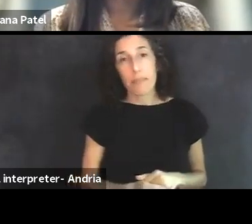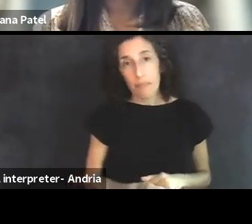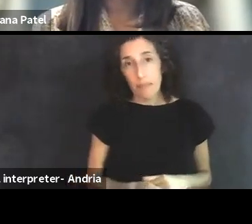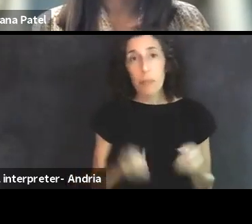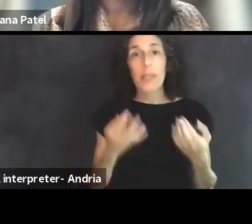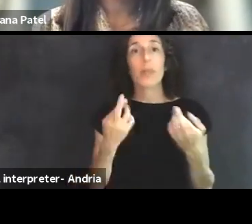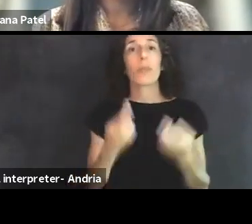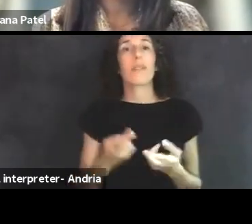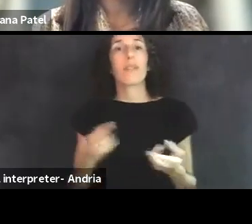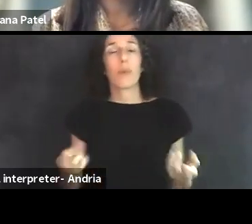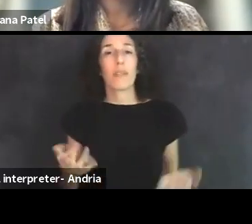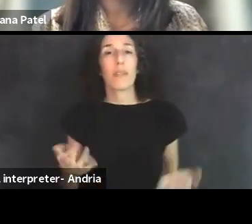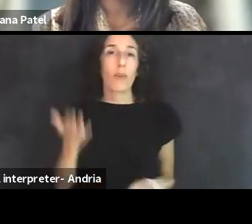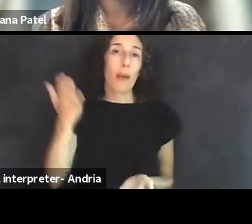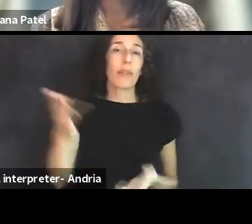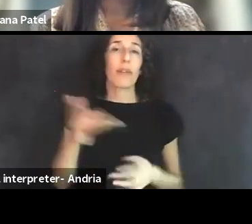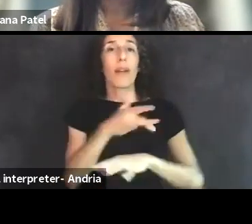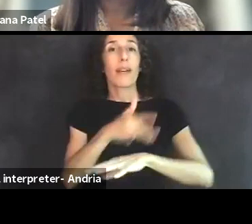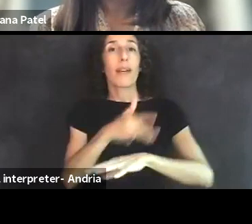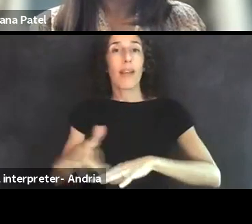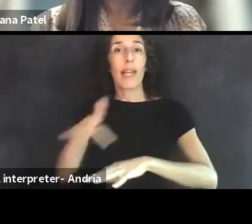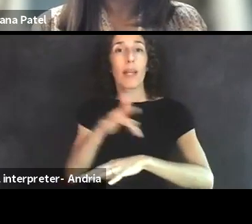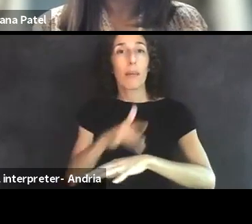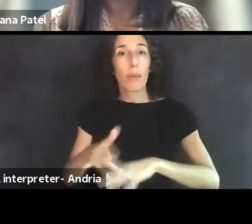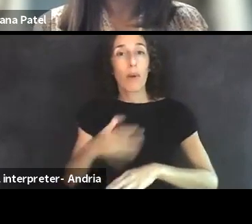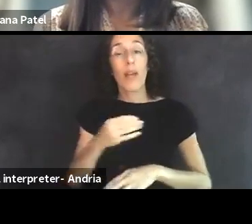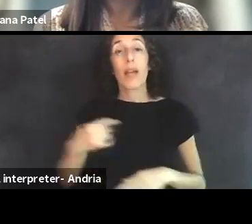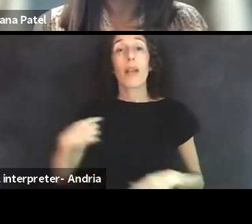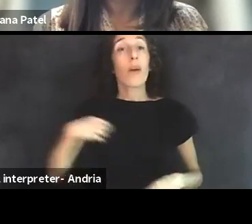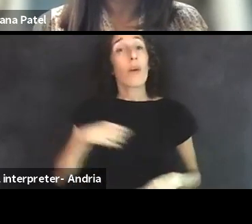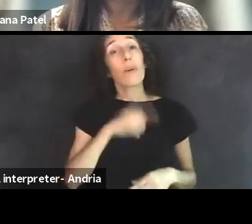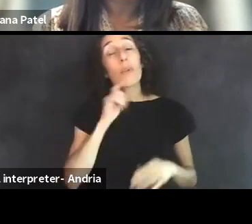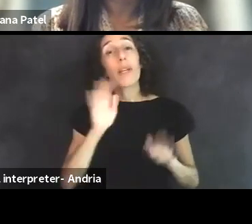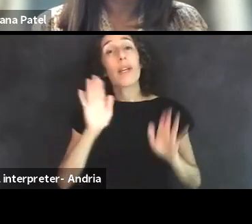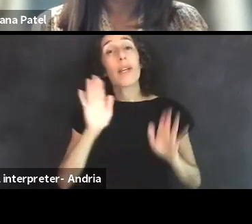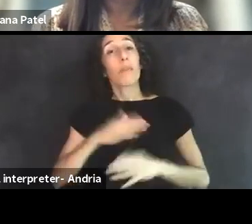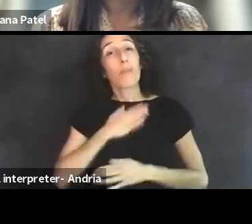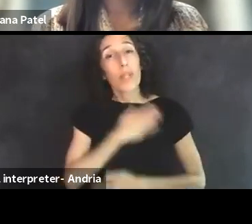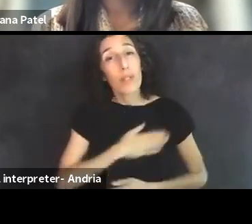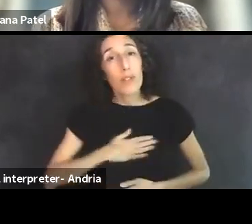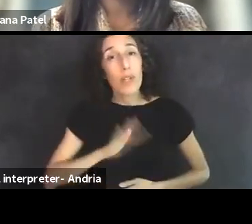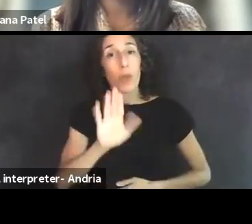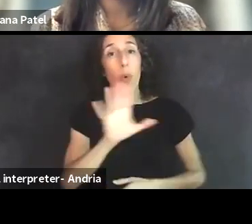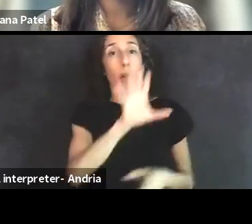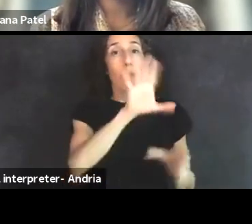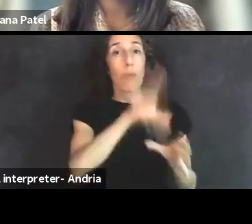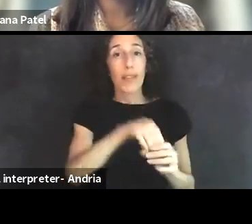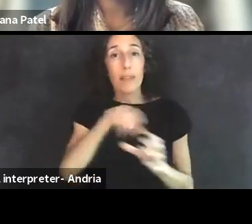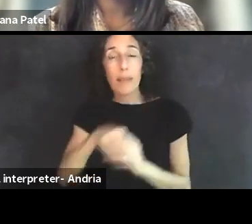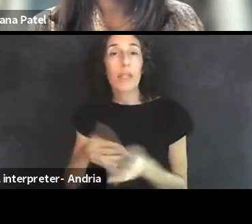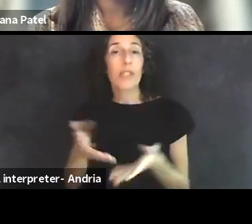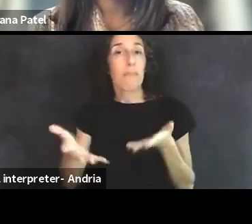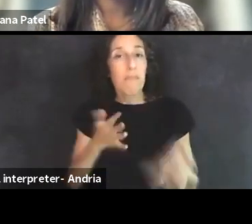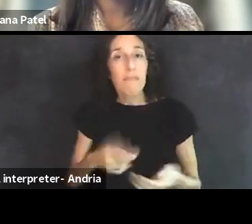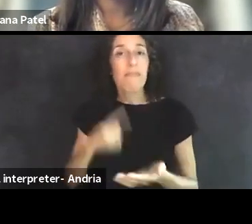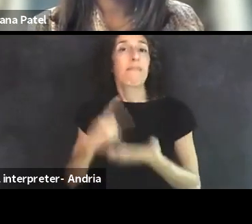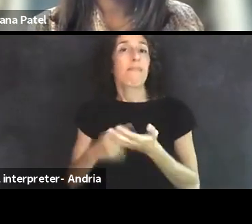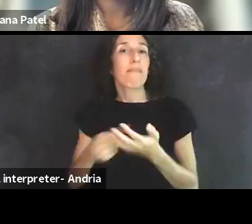there, and we're just really grateful for all of your participation and